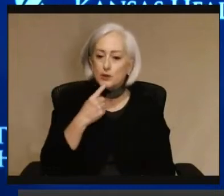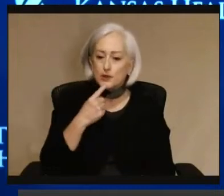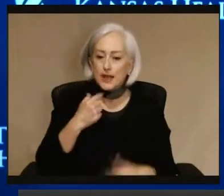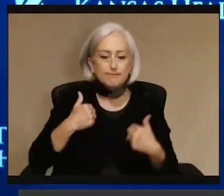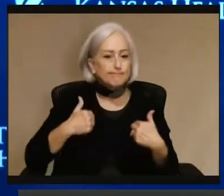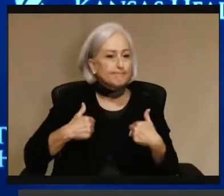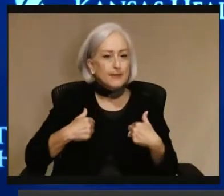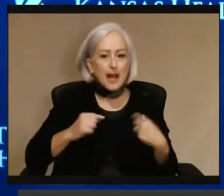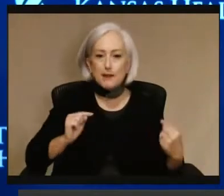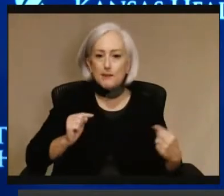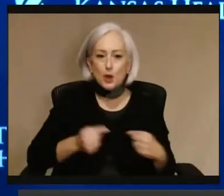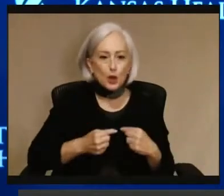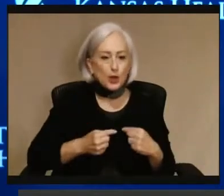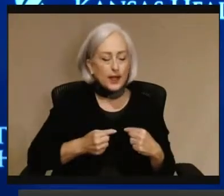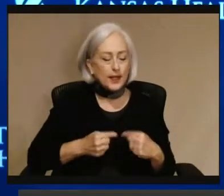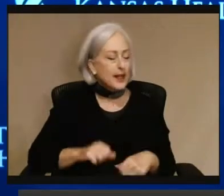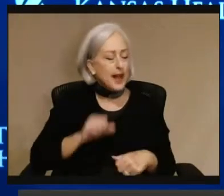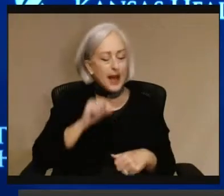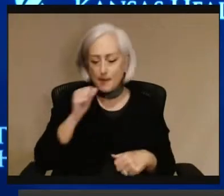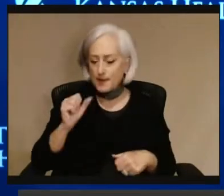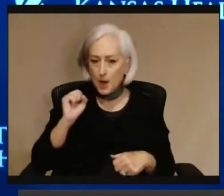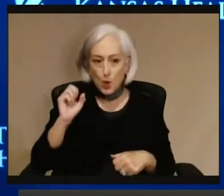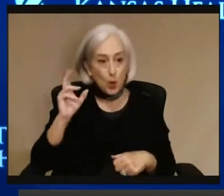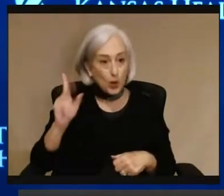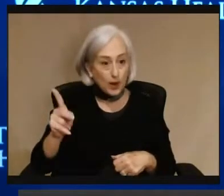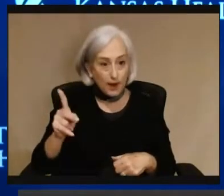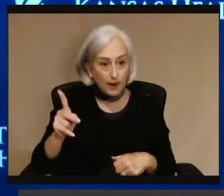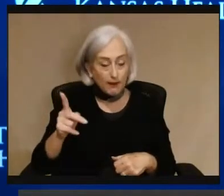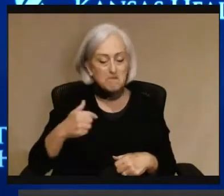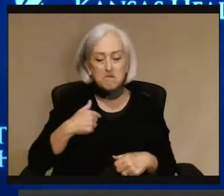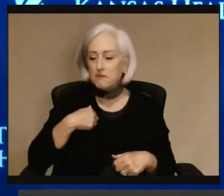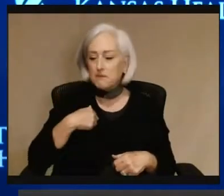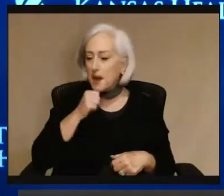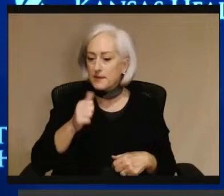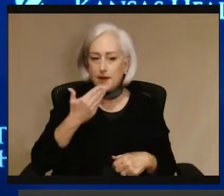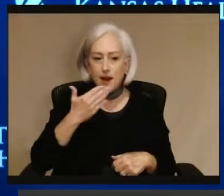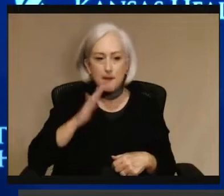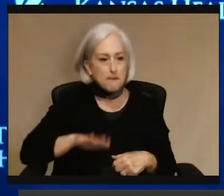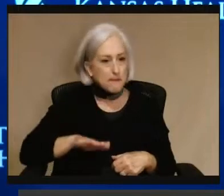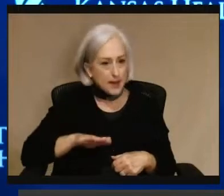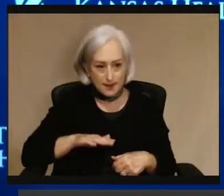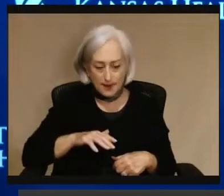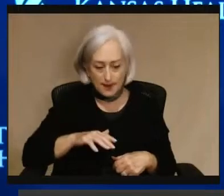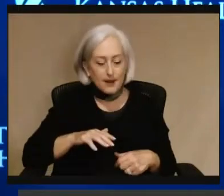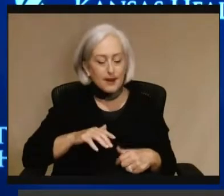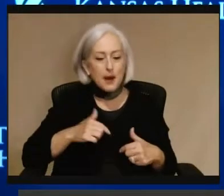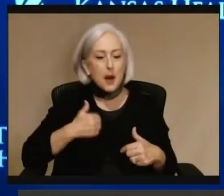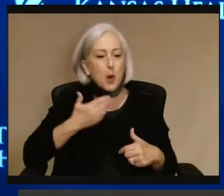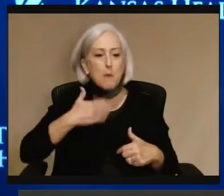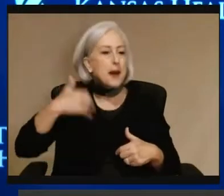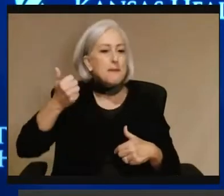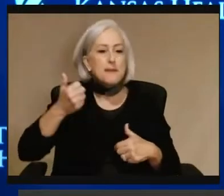not at my best right now. Because the reality is that imagine that you're feeling terrible and you're trying to keep